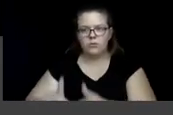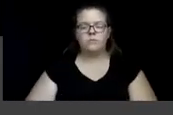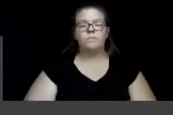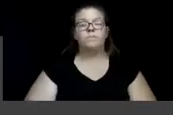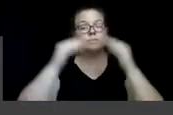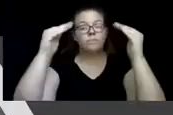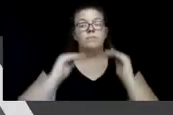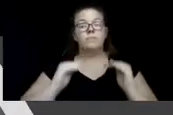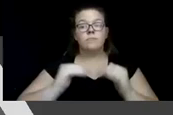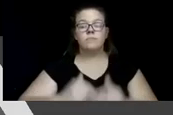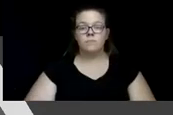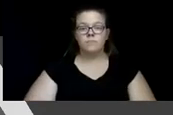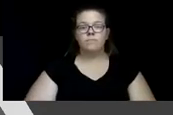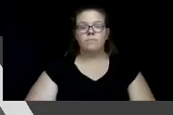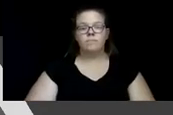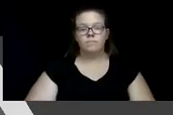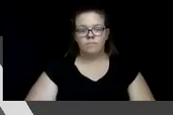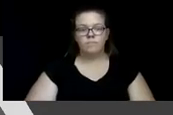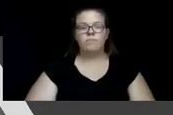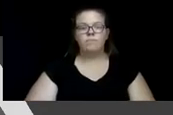Next slide, please.